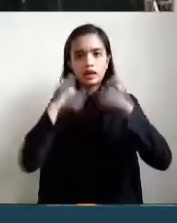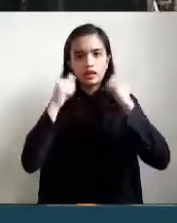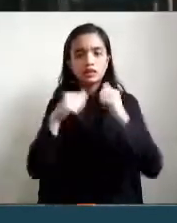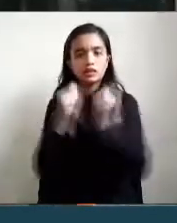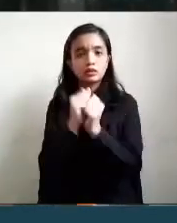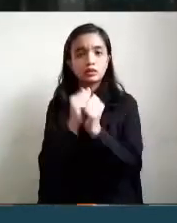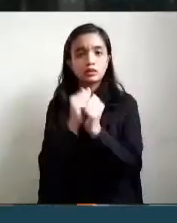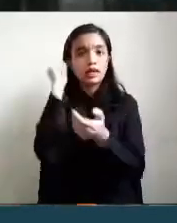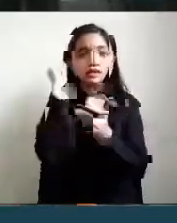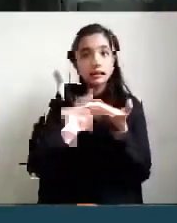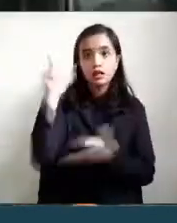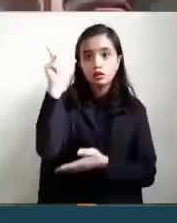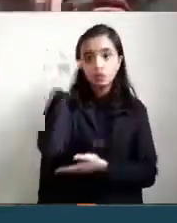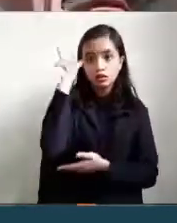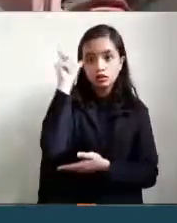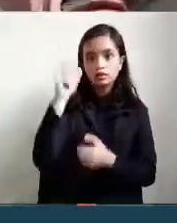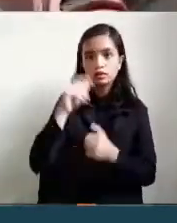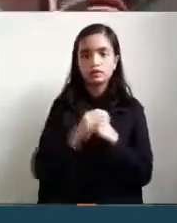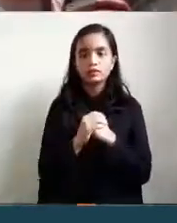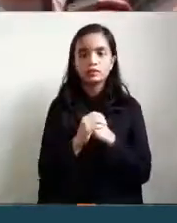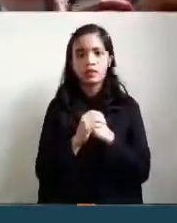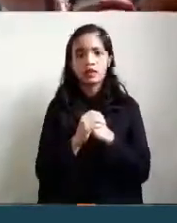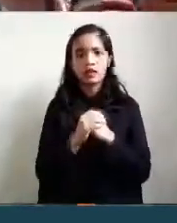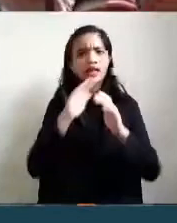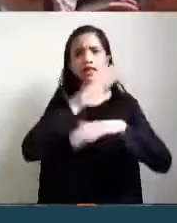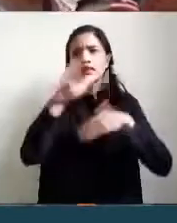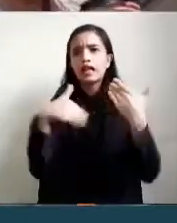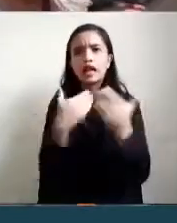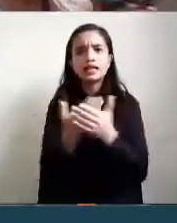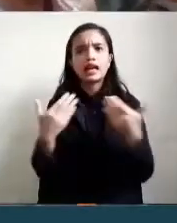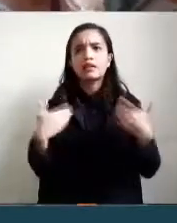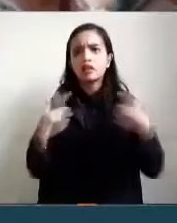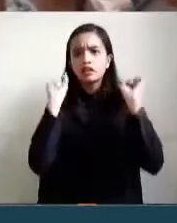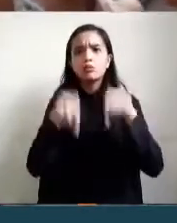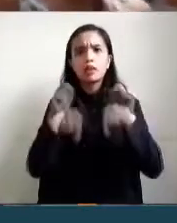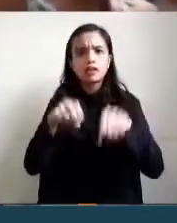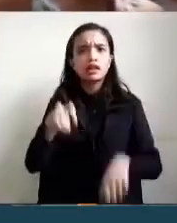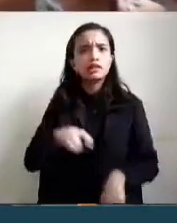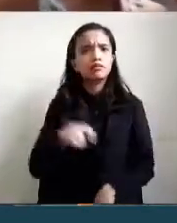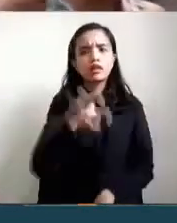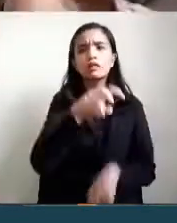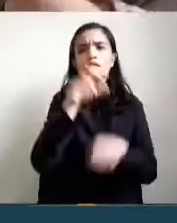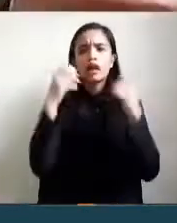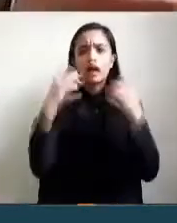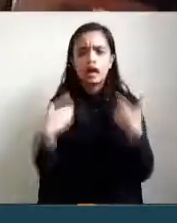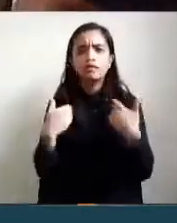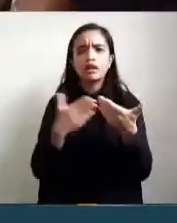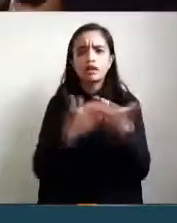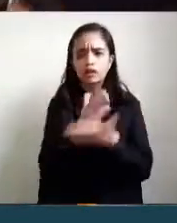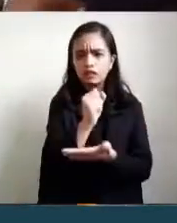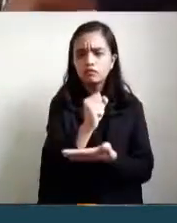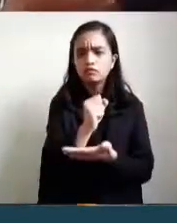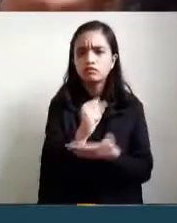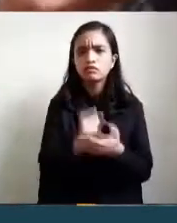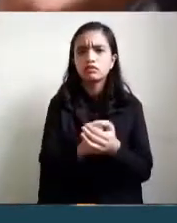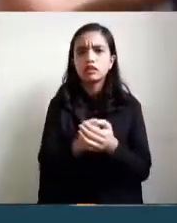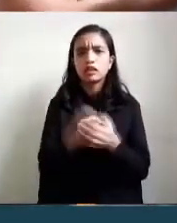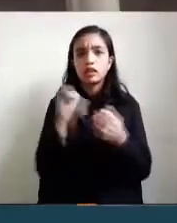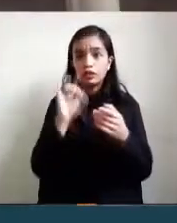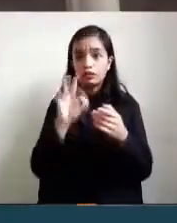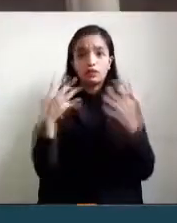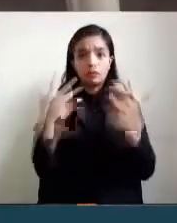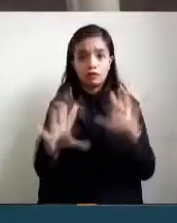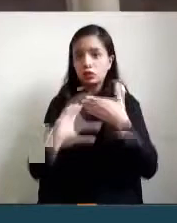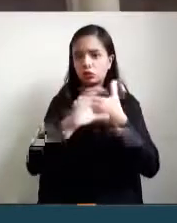Locsin that everyone has a right to travel and has the right to go, especially if they have a contract. So it's